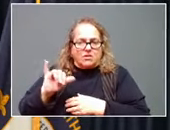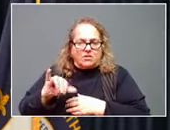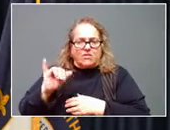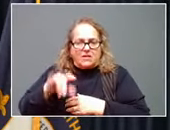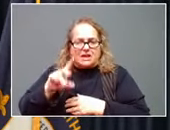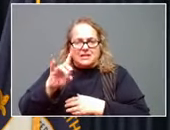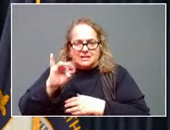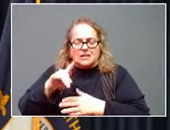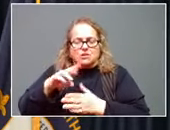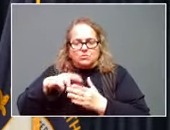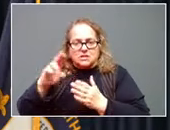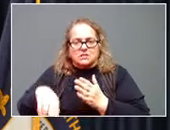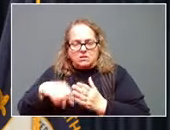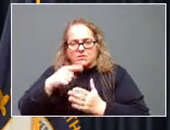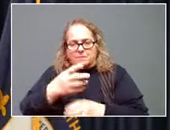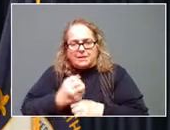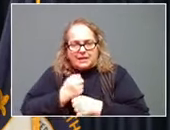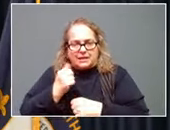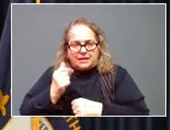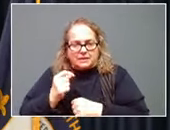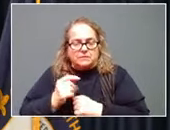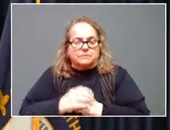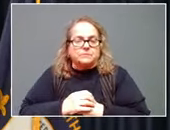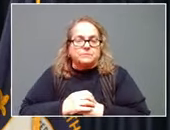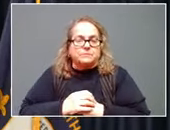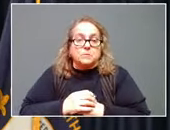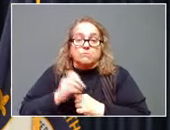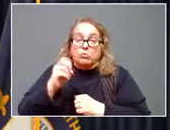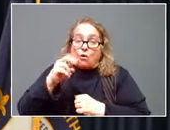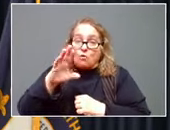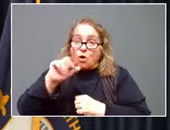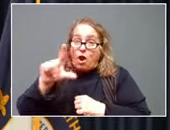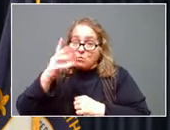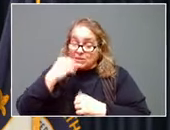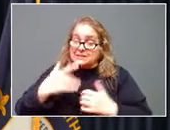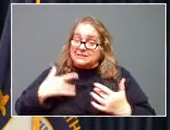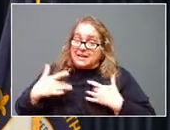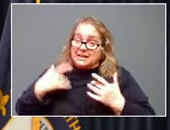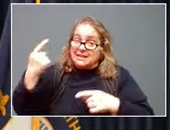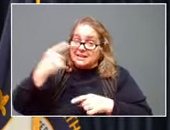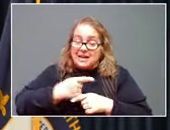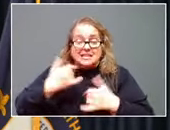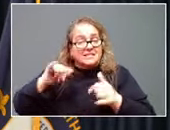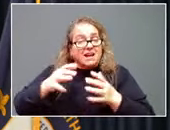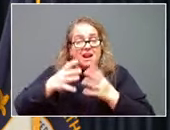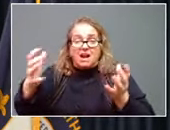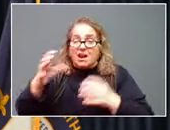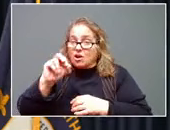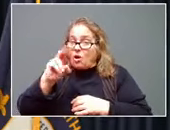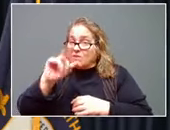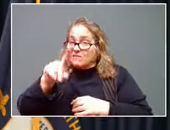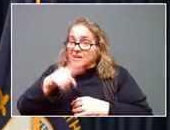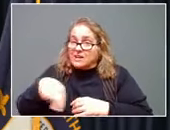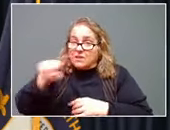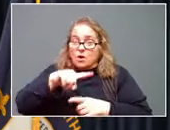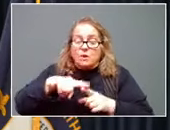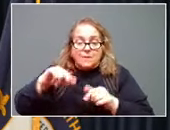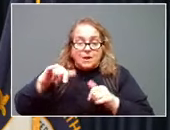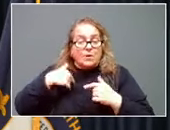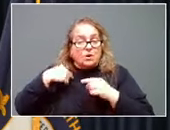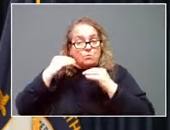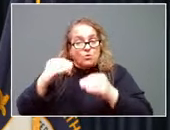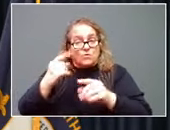incentives. Okay, overall, pretty exciting day. Still a lot of COVID out there, but moving in the right direction. Stick with it. If